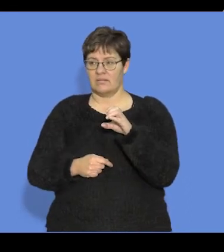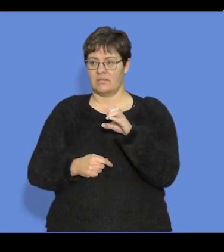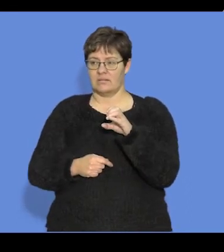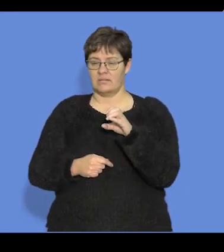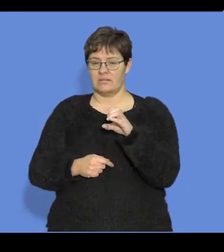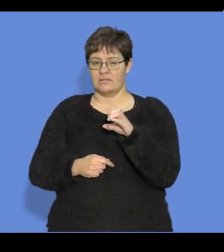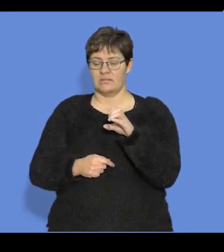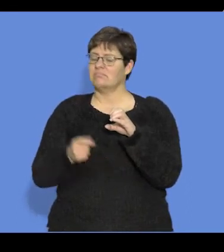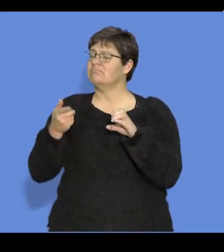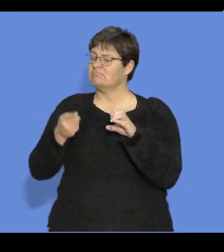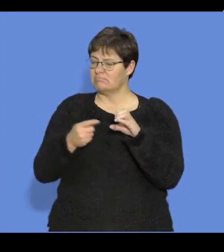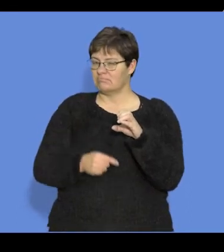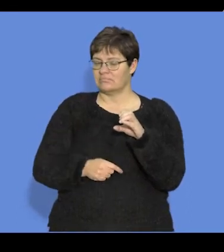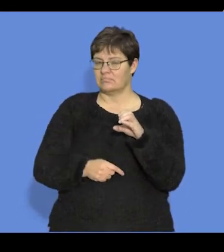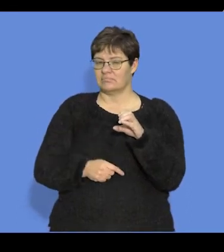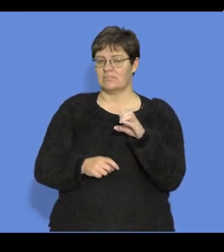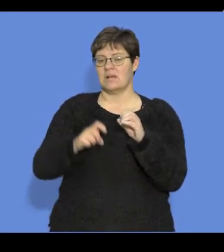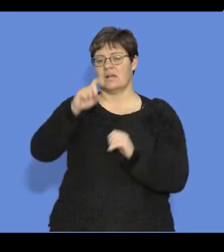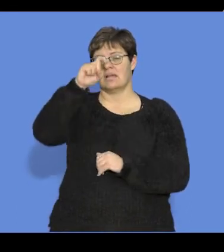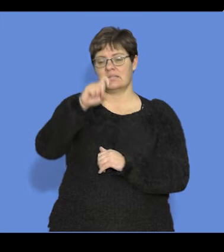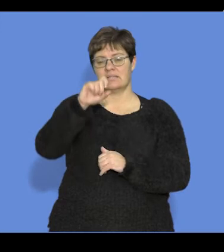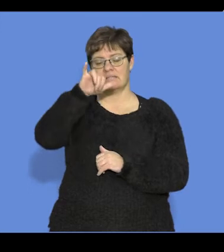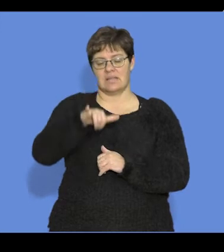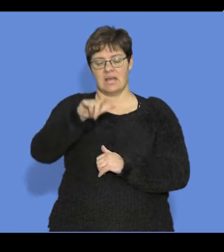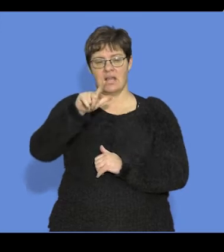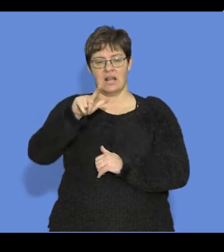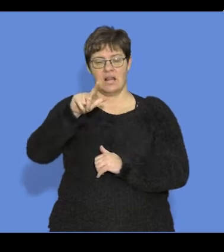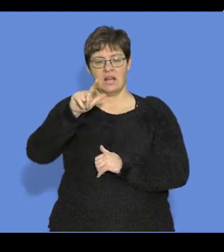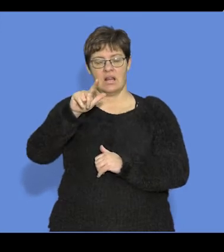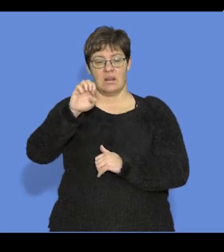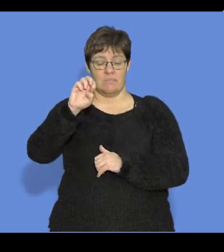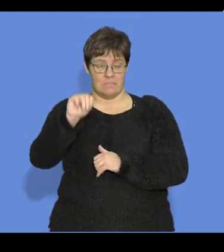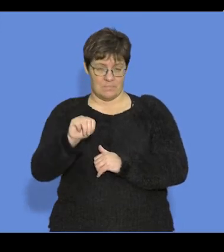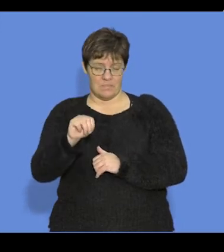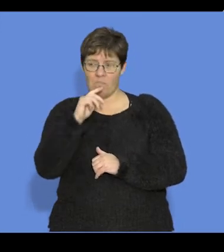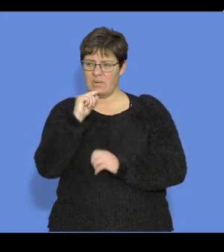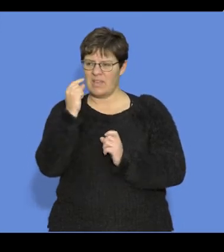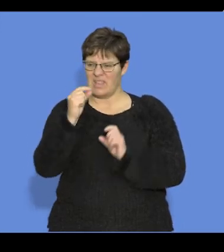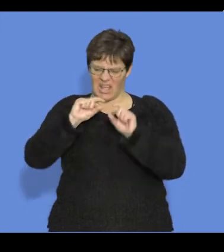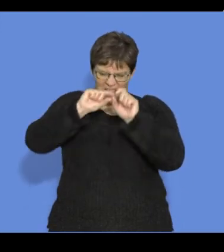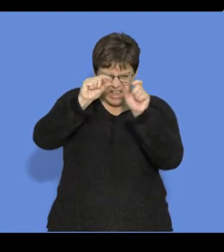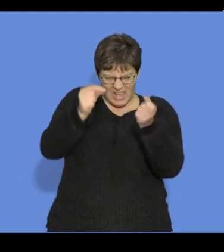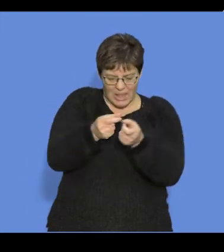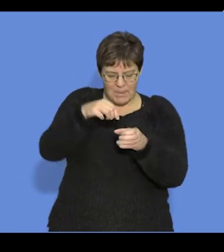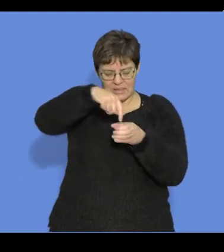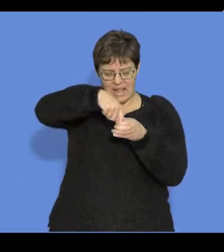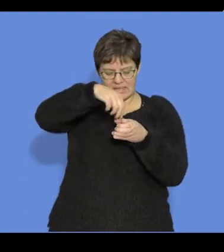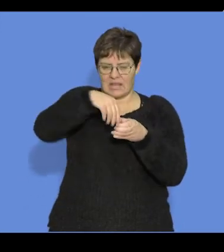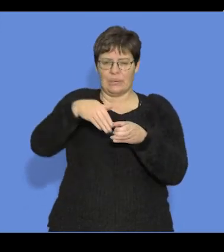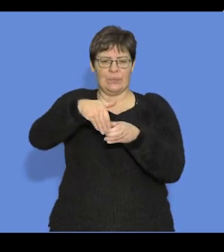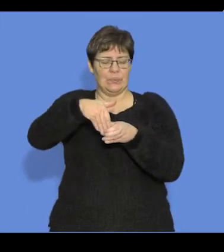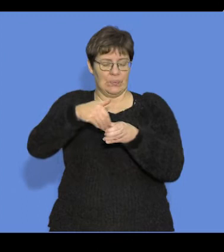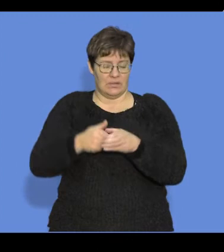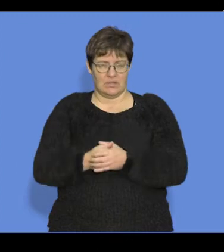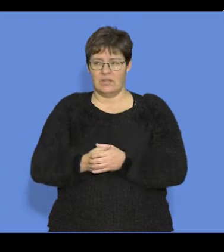Okay, so that's obviously xylem because of the thickened. You can see the thickenings. And B